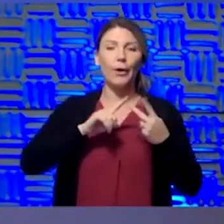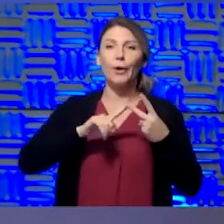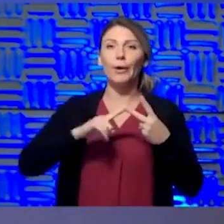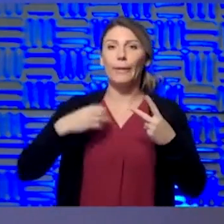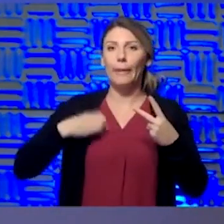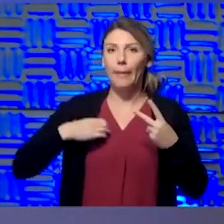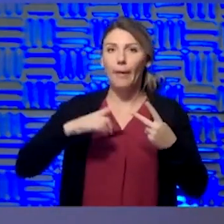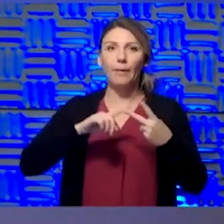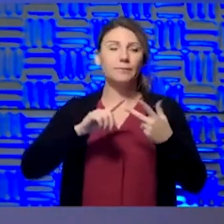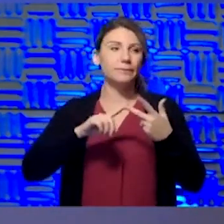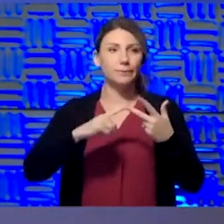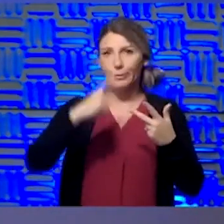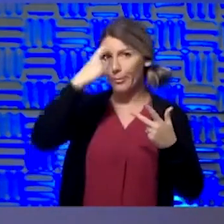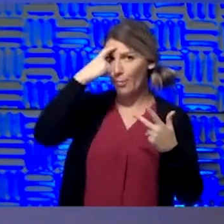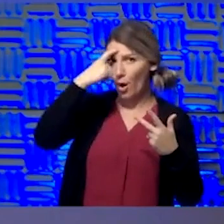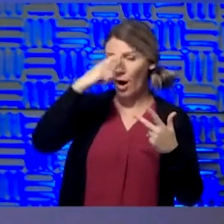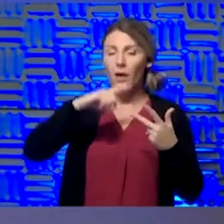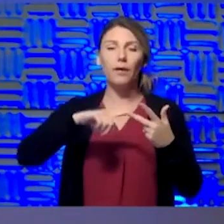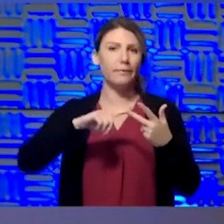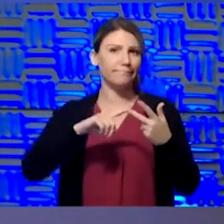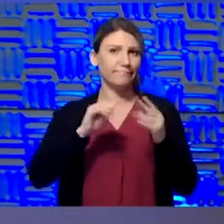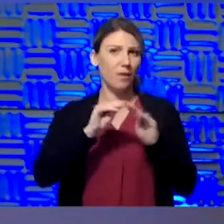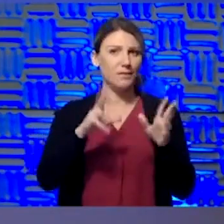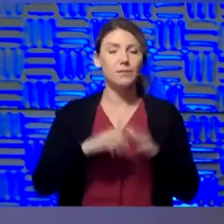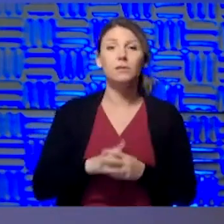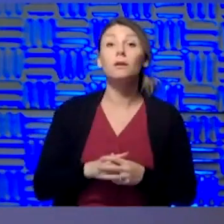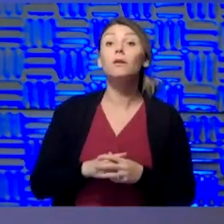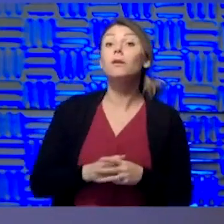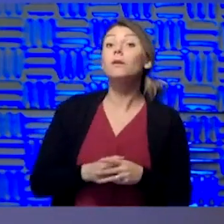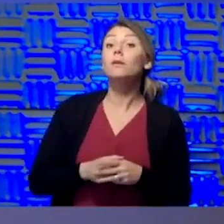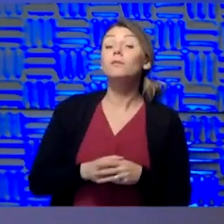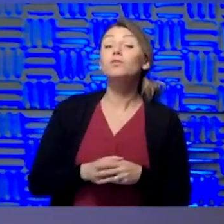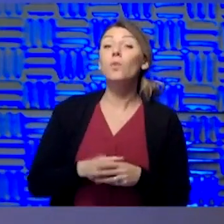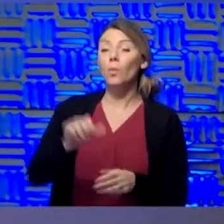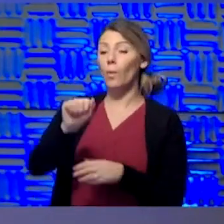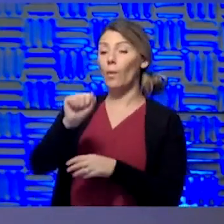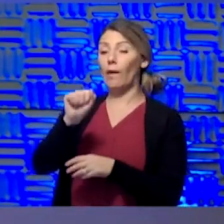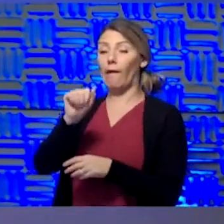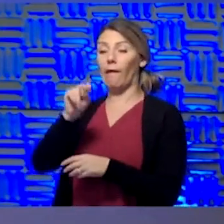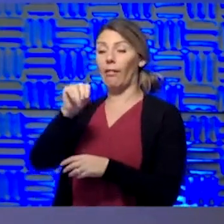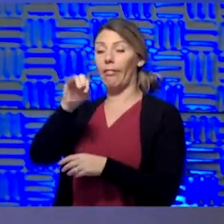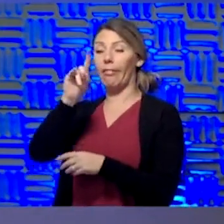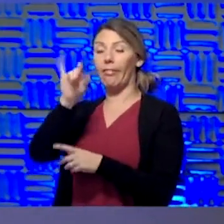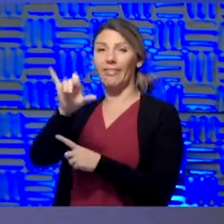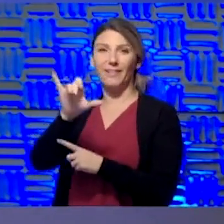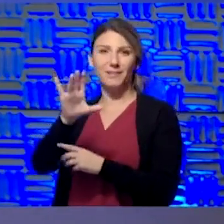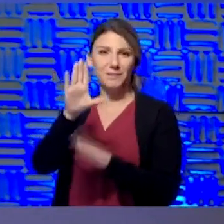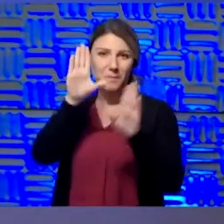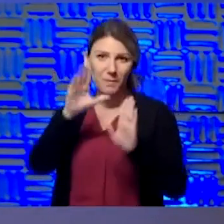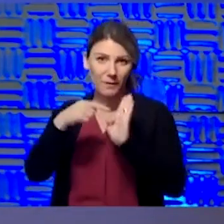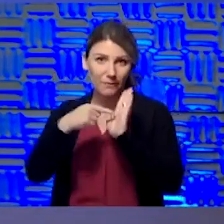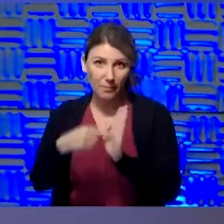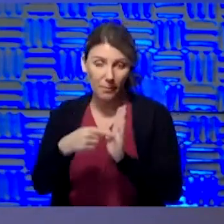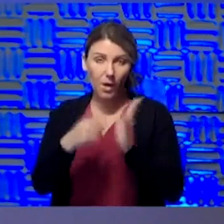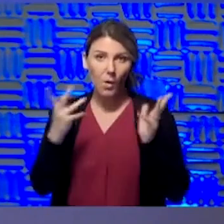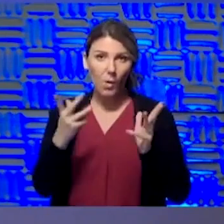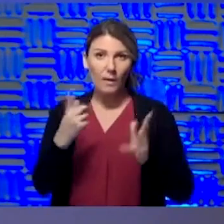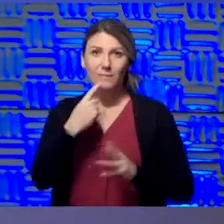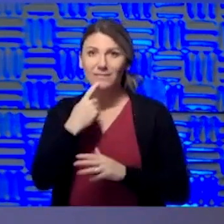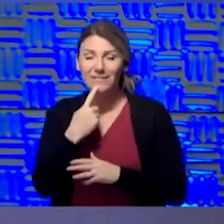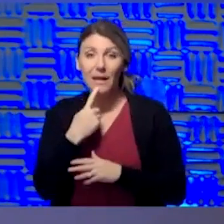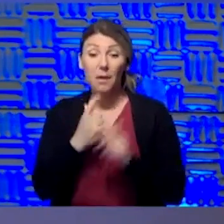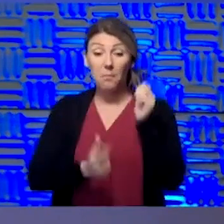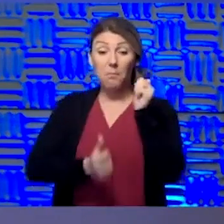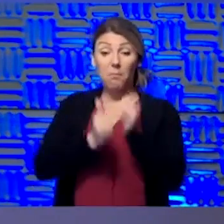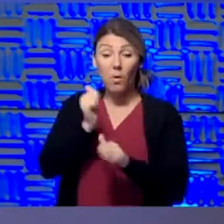obviously the brain. Kidneys. So we can see this. Anthony serves as a good model of what we've been saying. Most